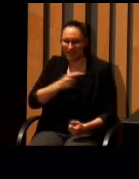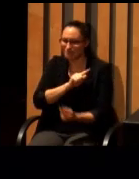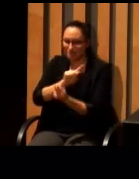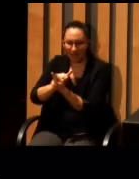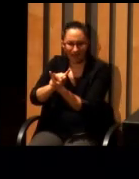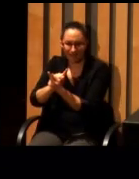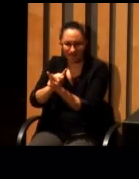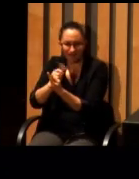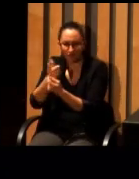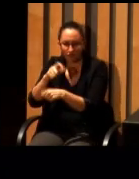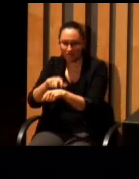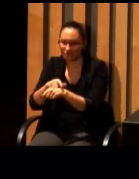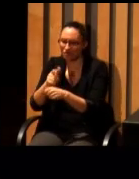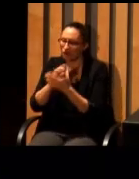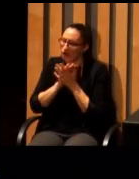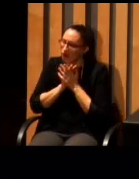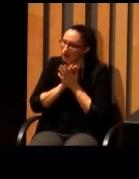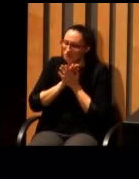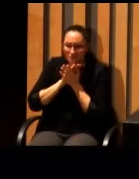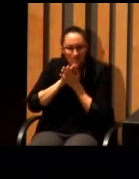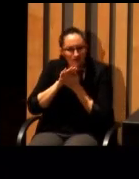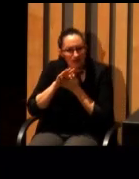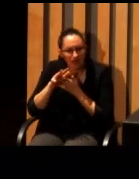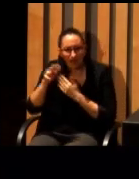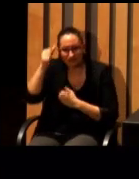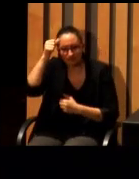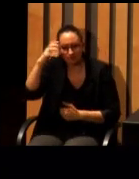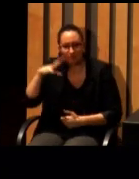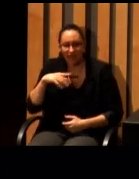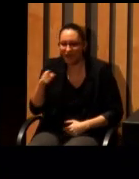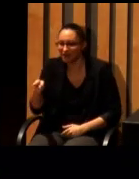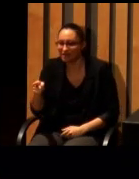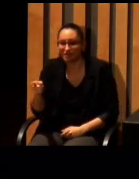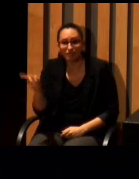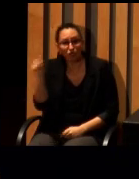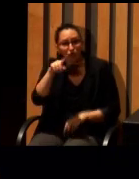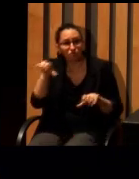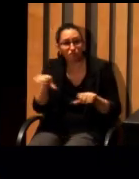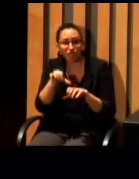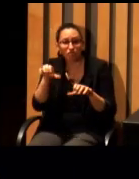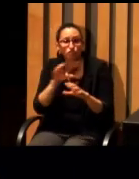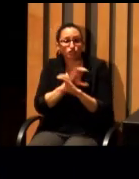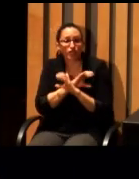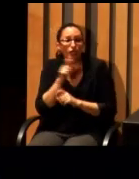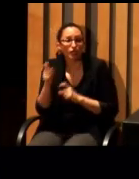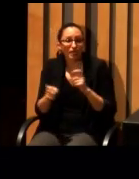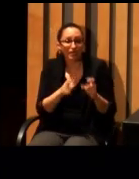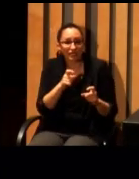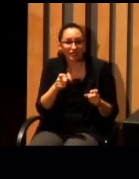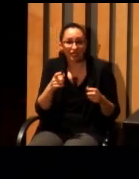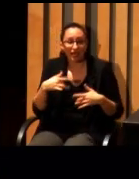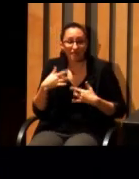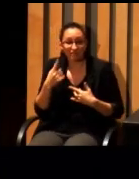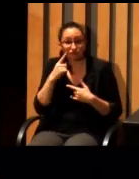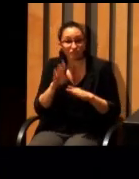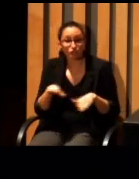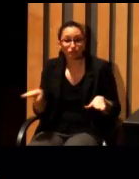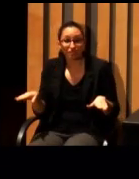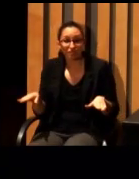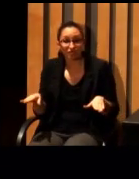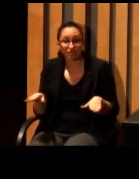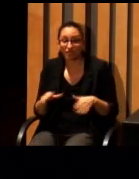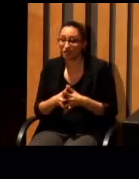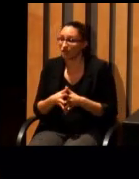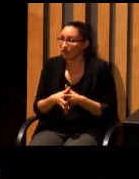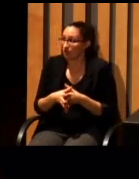nicest, most genteel man you'll ever meet in your life, and he goes out and does charity events for children,